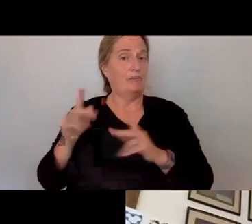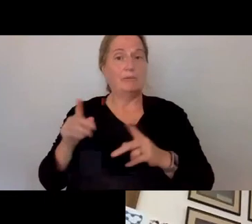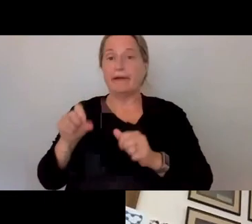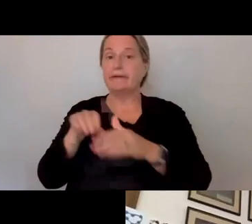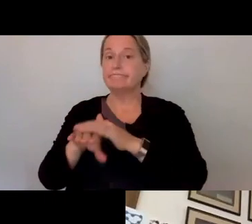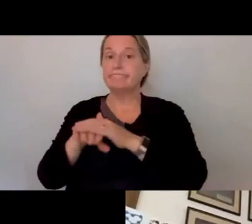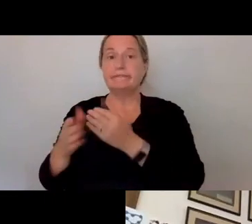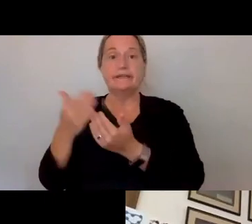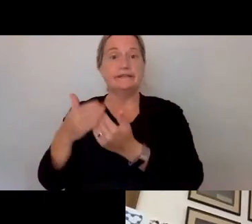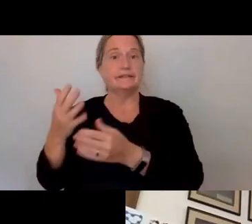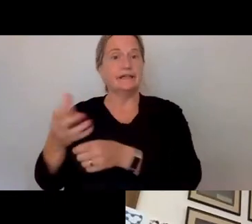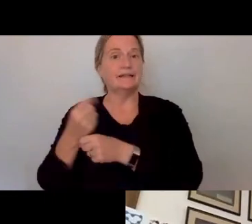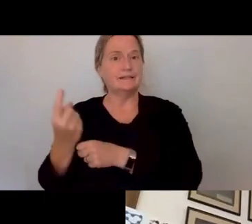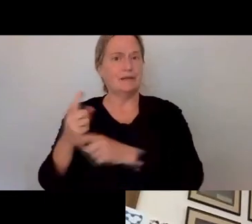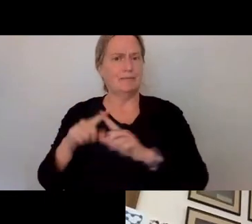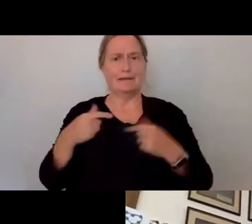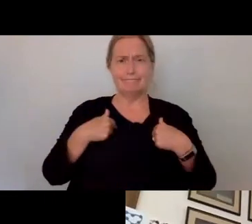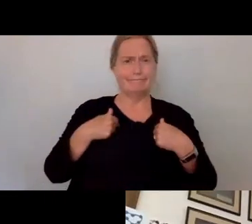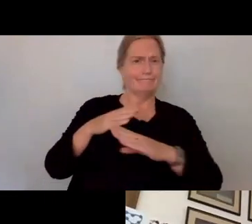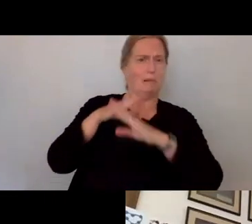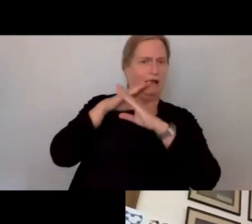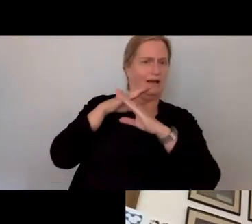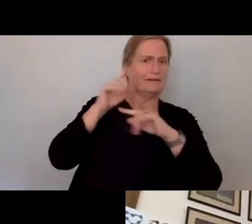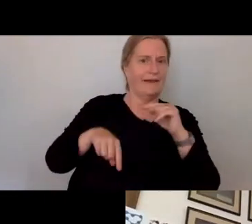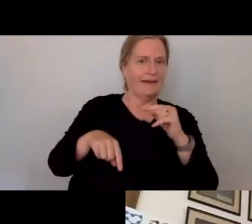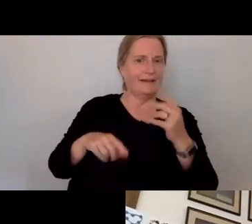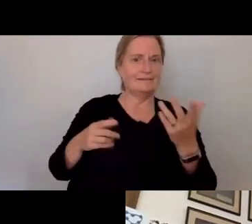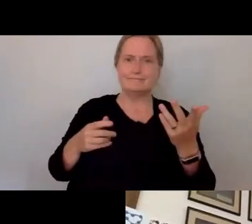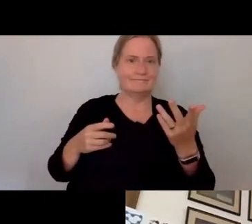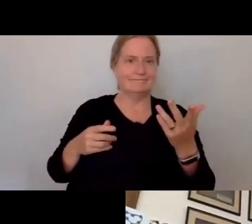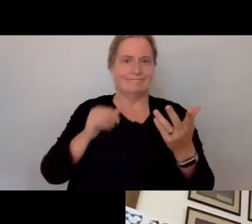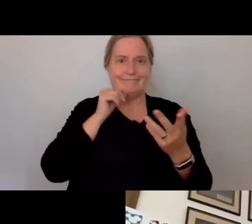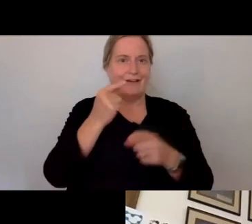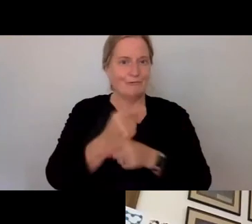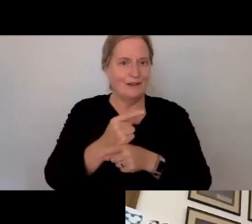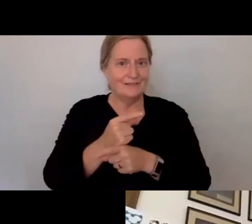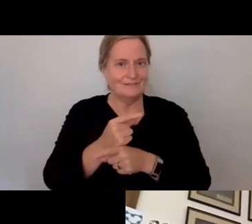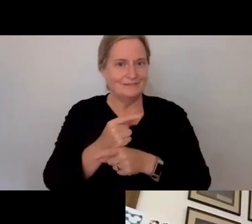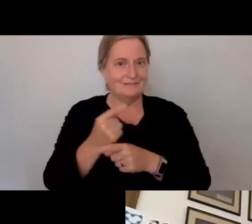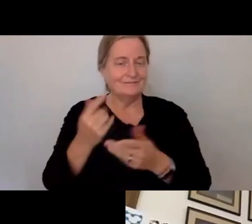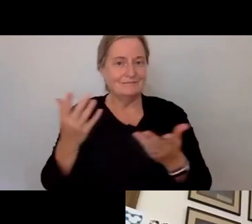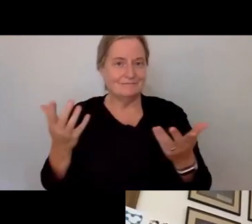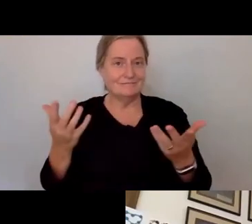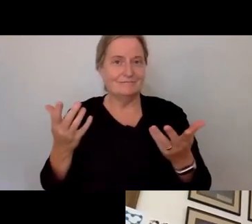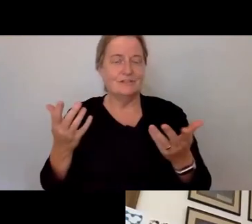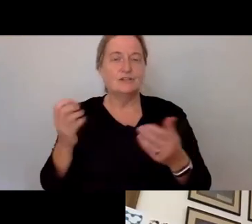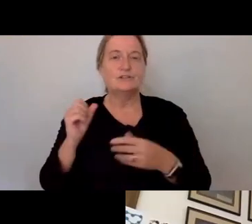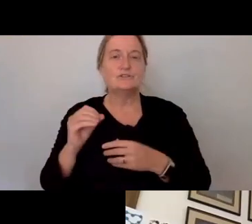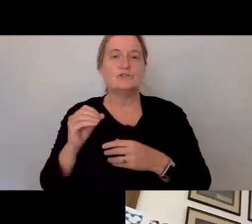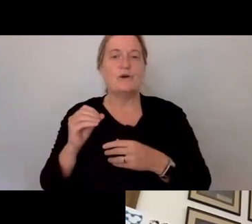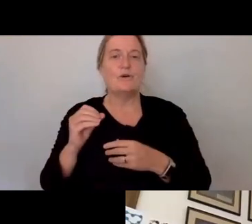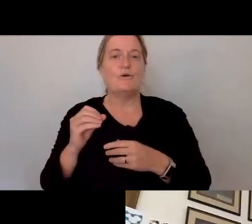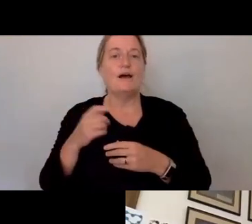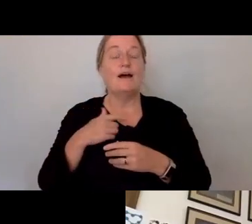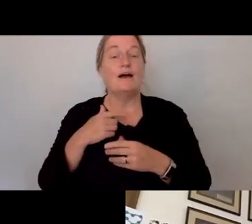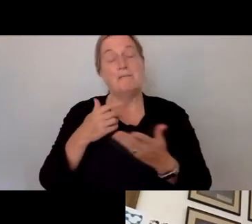question whether or not that's being, honest or reasonable in this case, right? And so I would